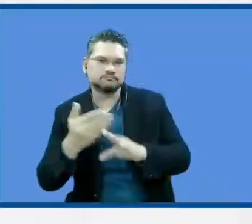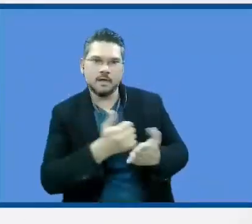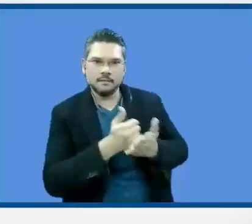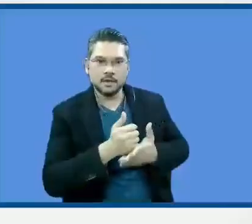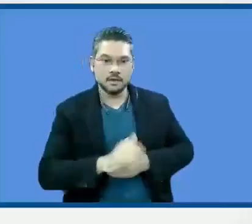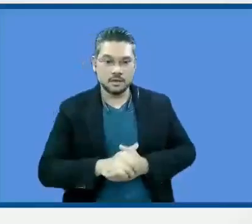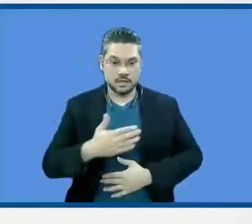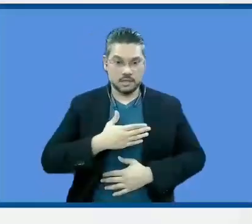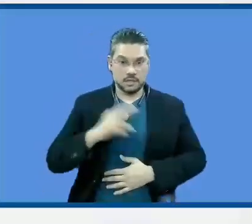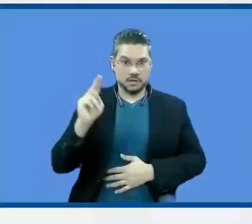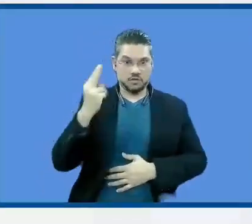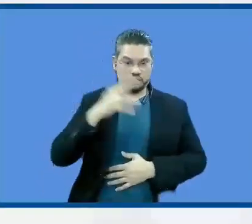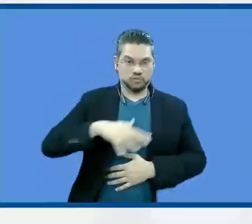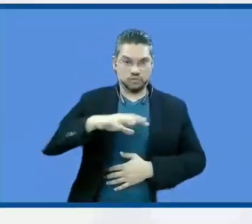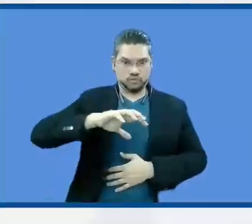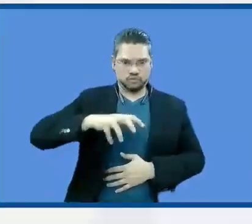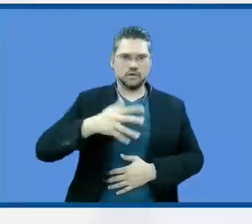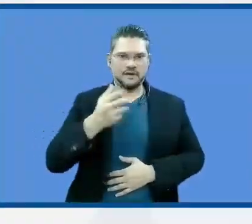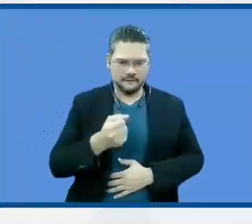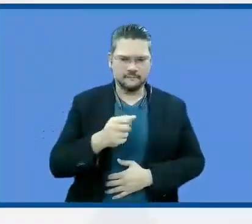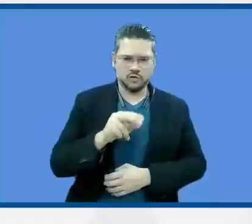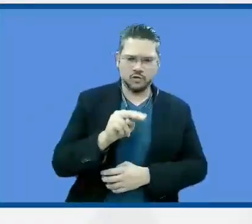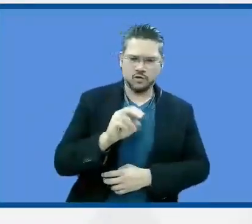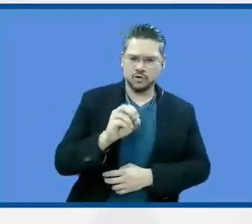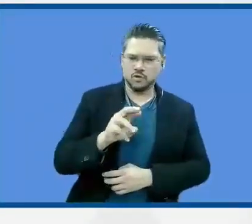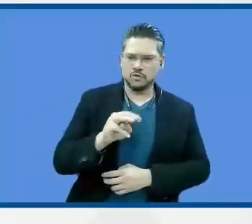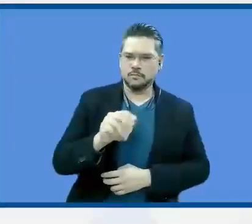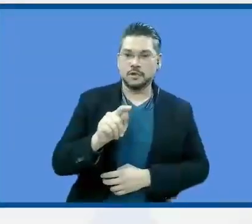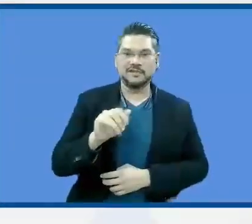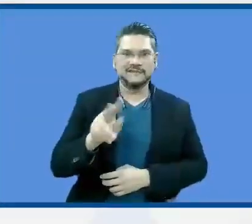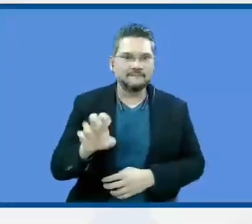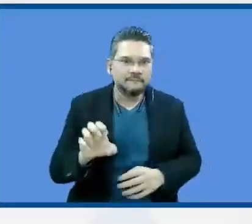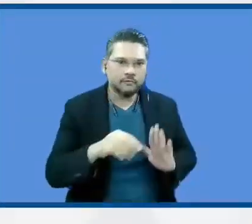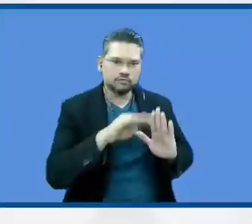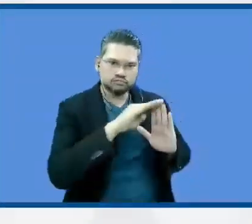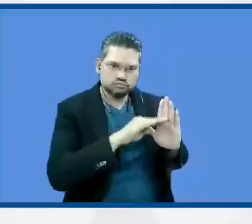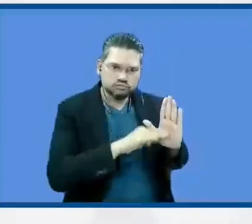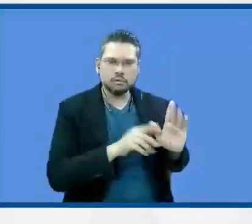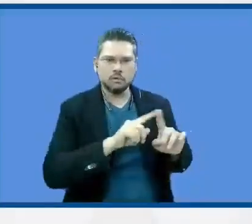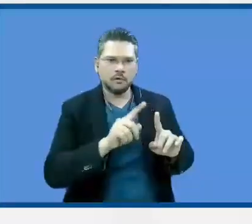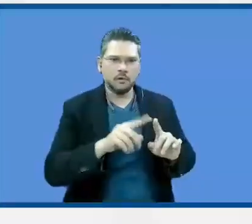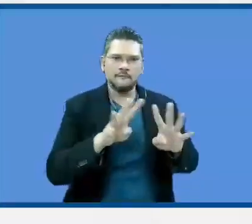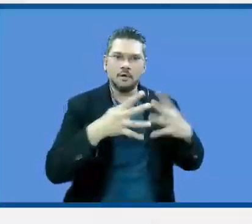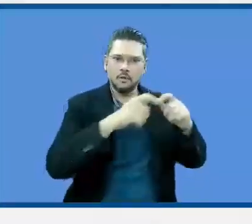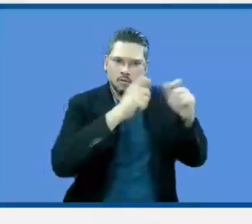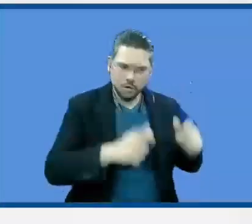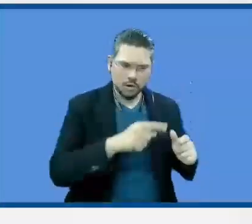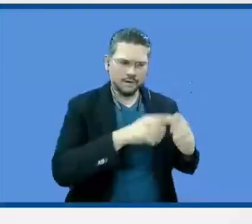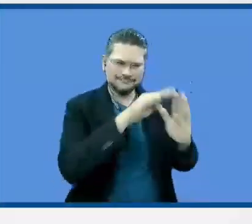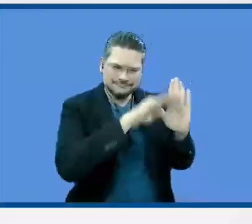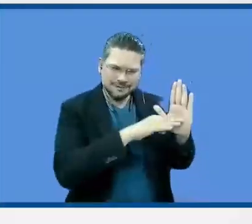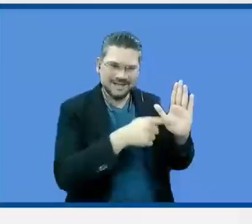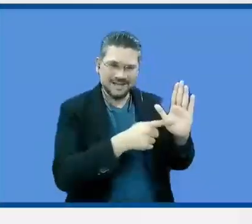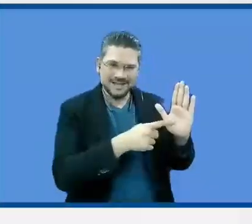this normative and rules and framework that is with the rule of 621 that created the